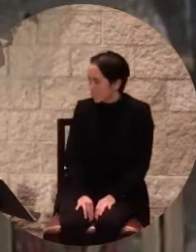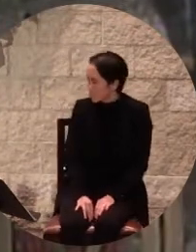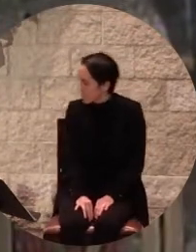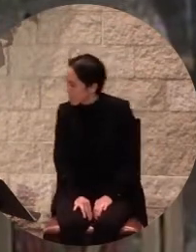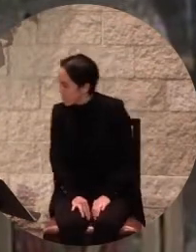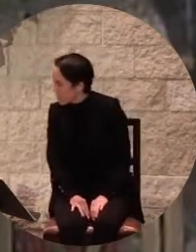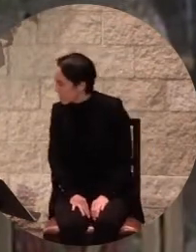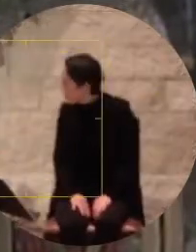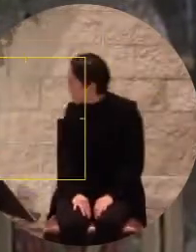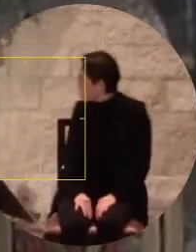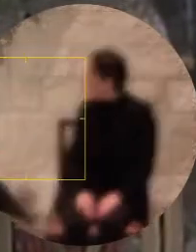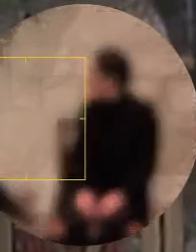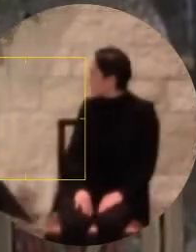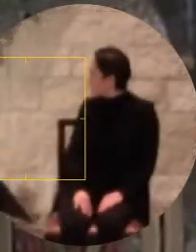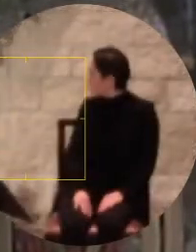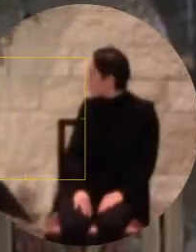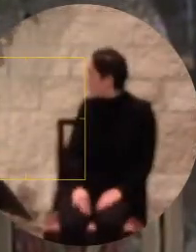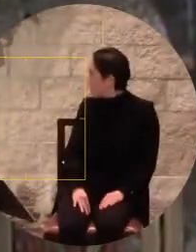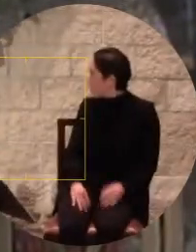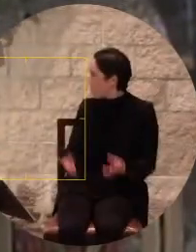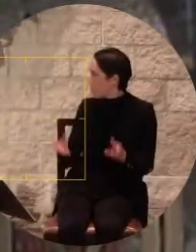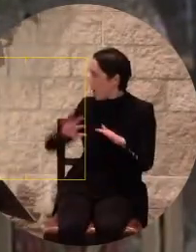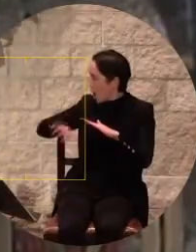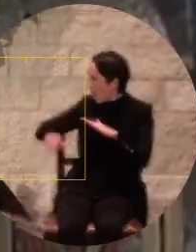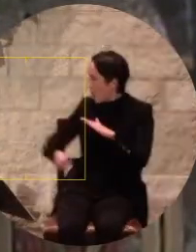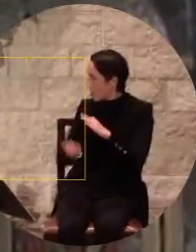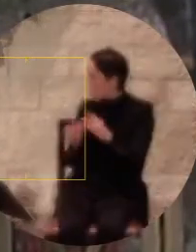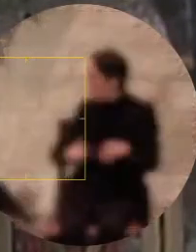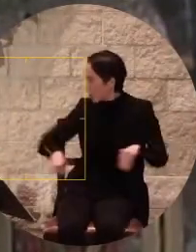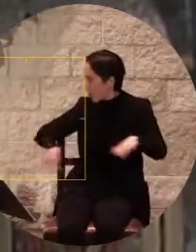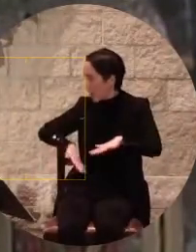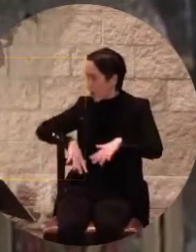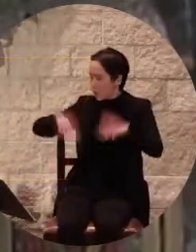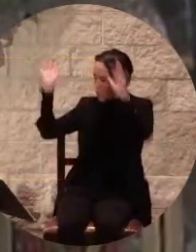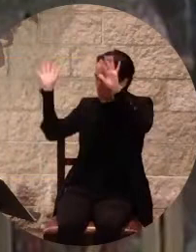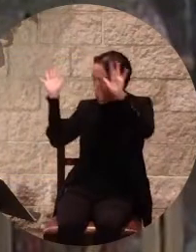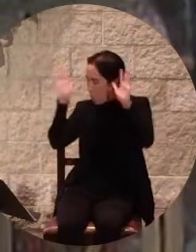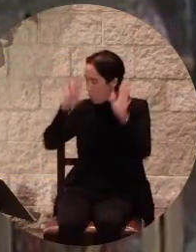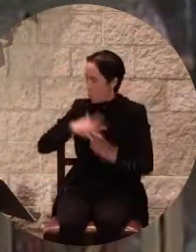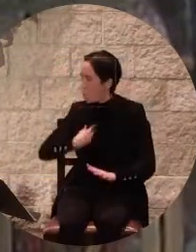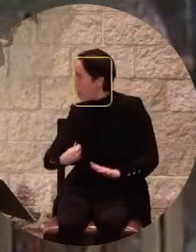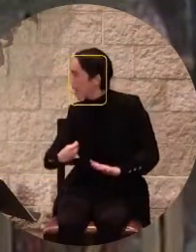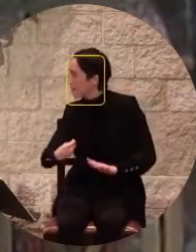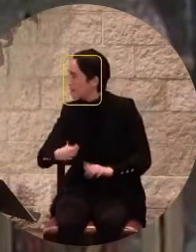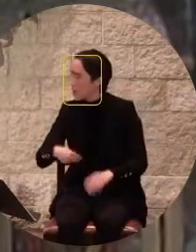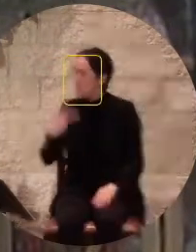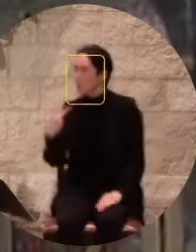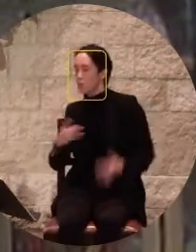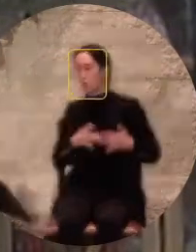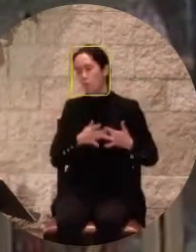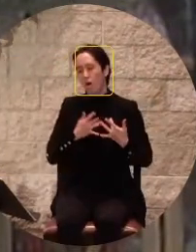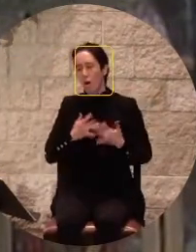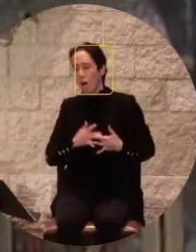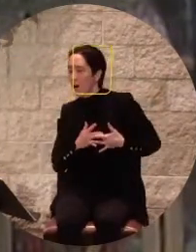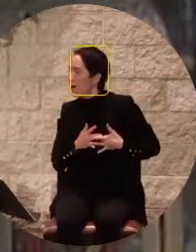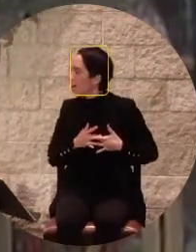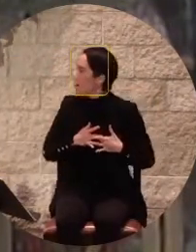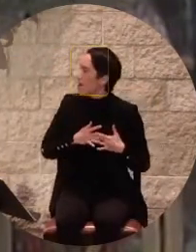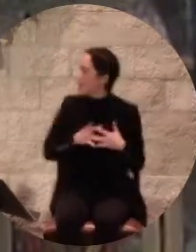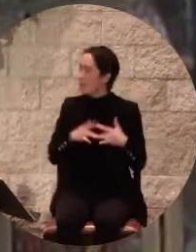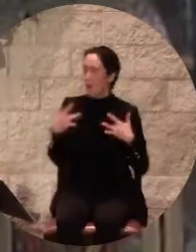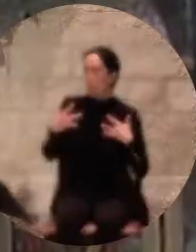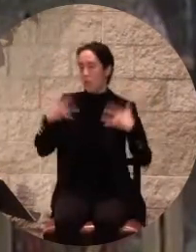ground lies a mantle of white, heaven of diamond shines down through the night. Two hearts are thrilling in spite of the chill